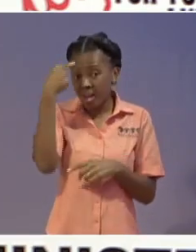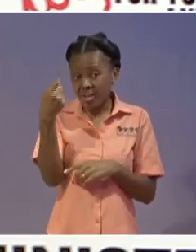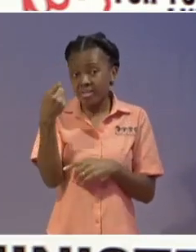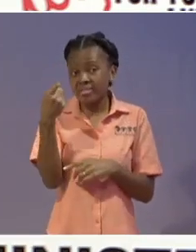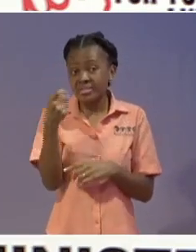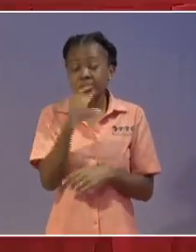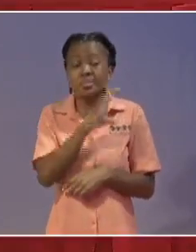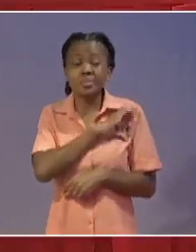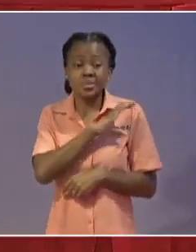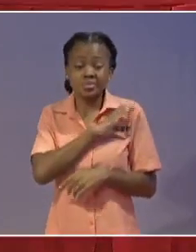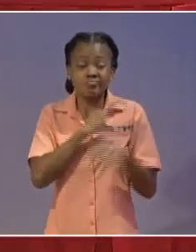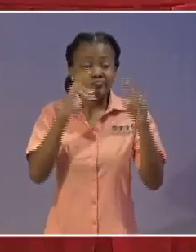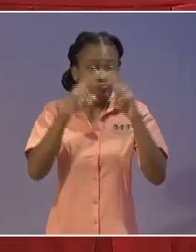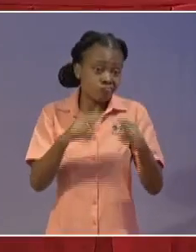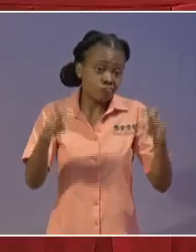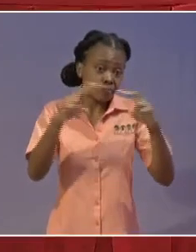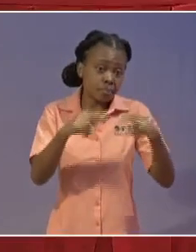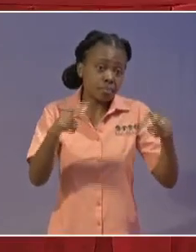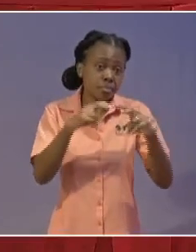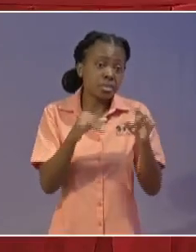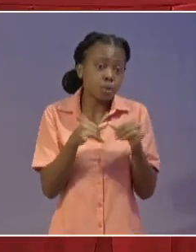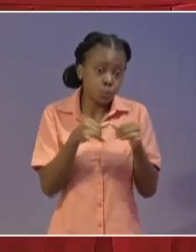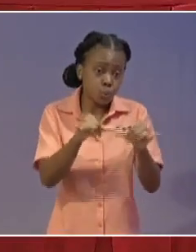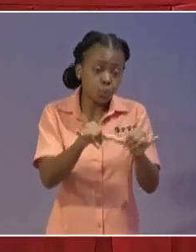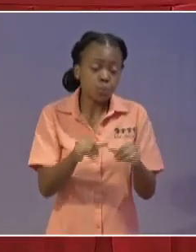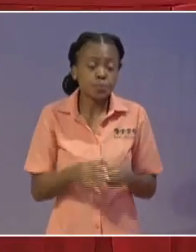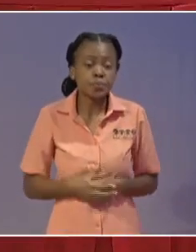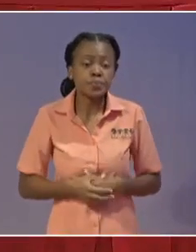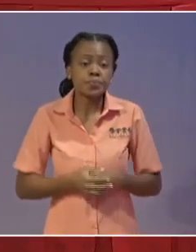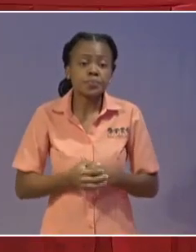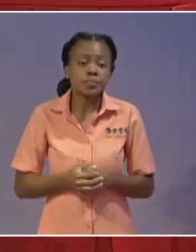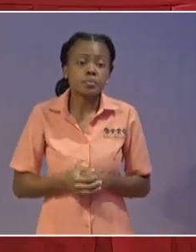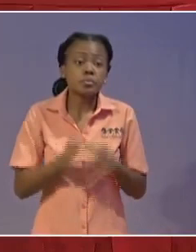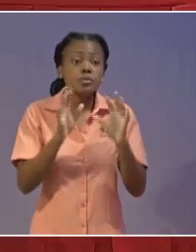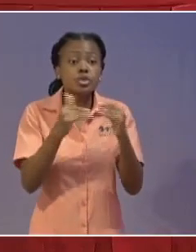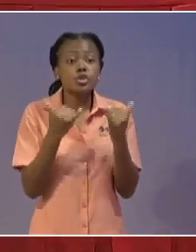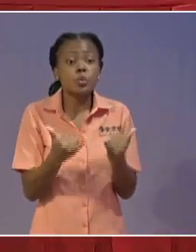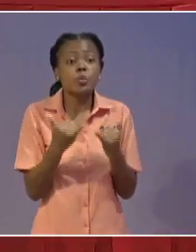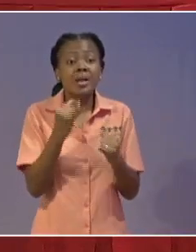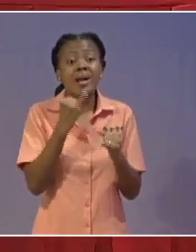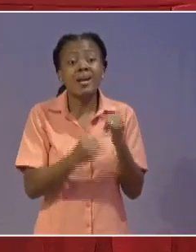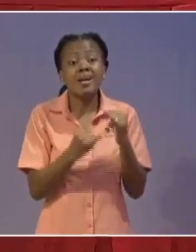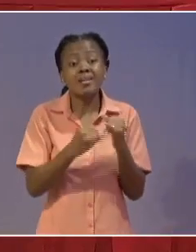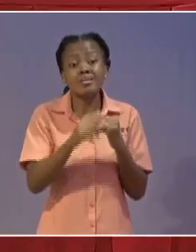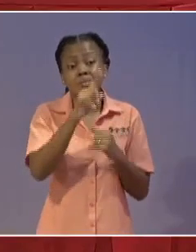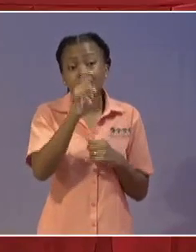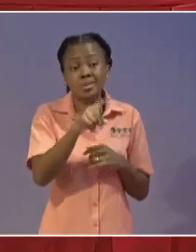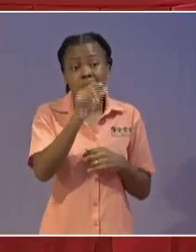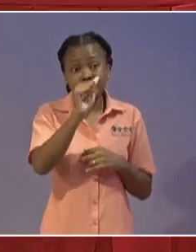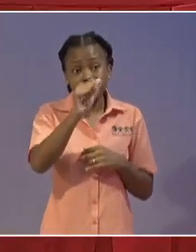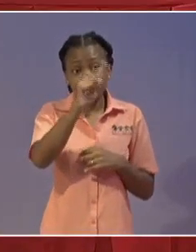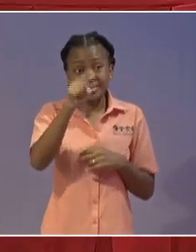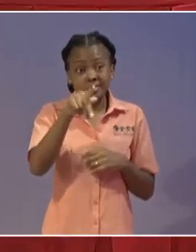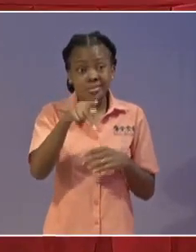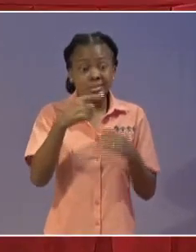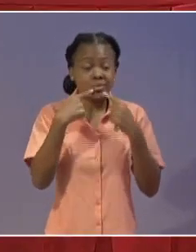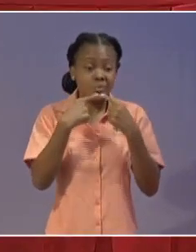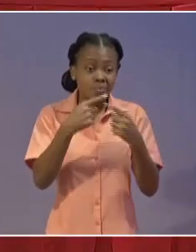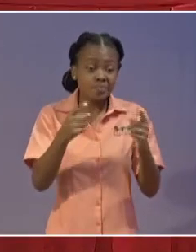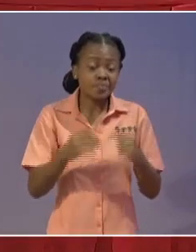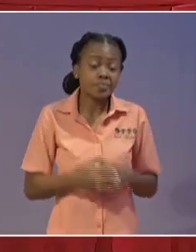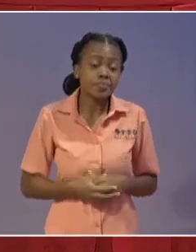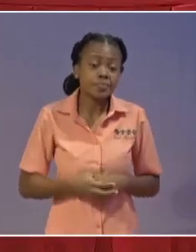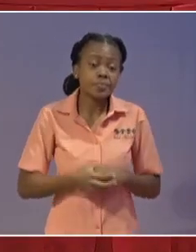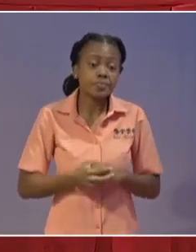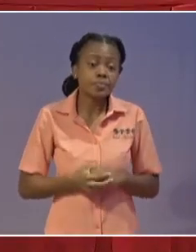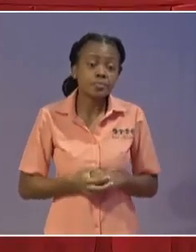much, CMO. And our final follow-up question goes to easyp.com. I just wanted to follow